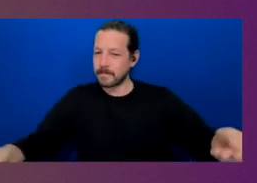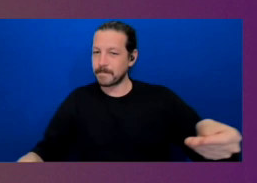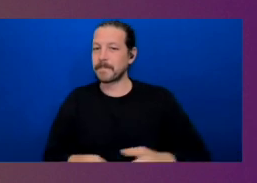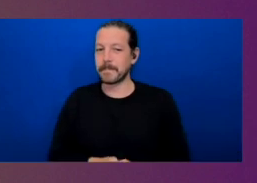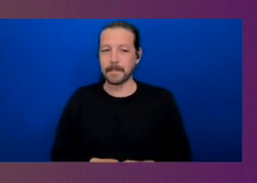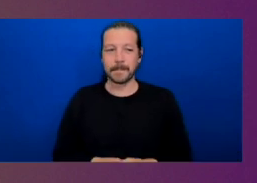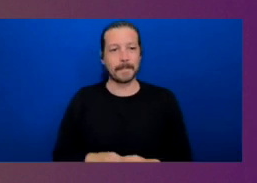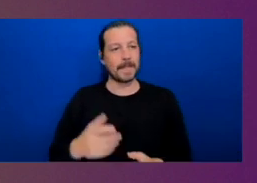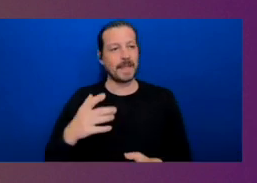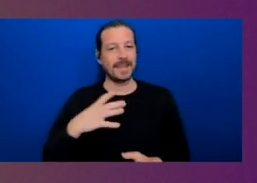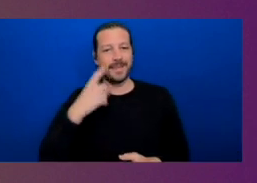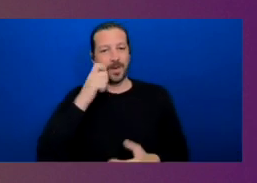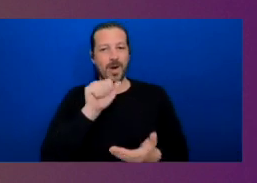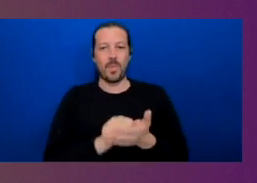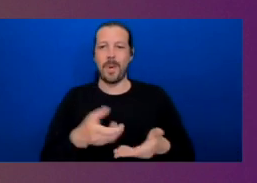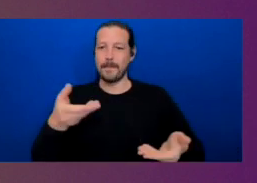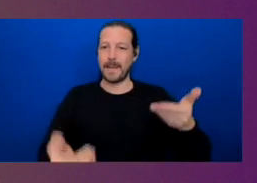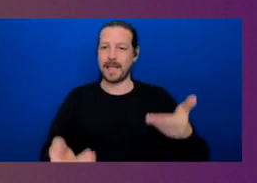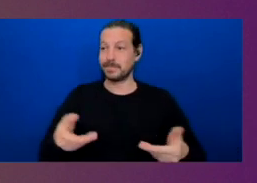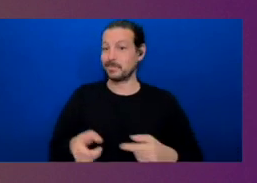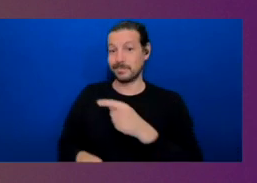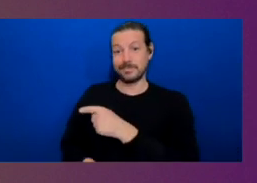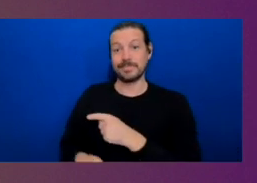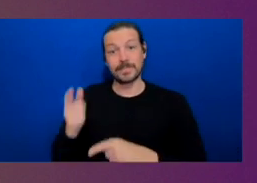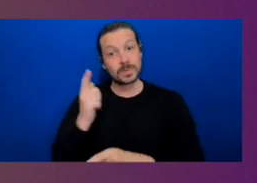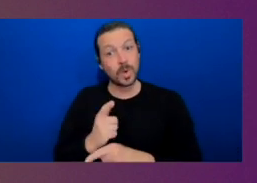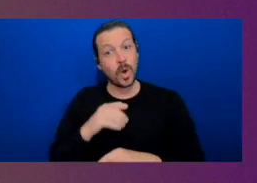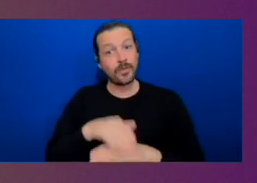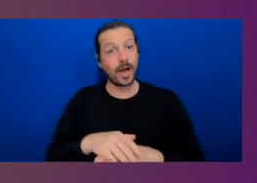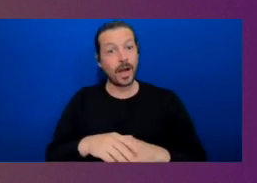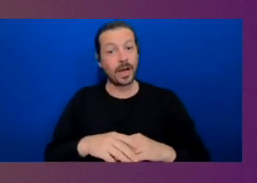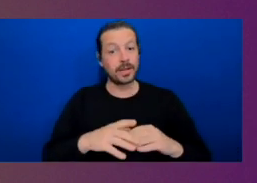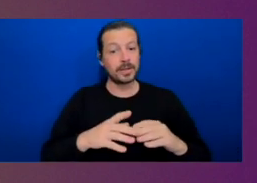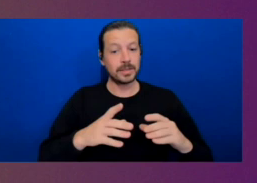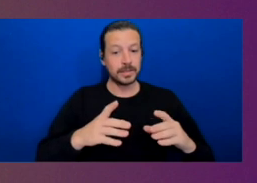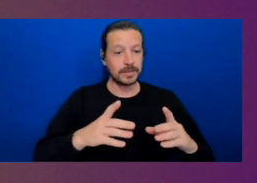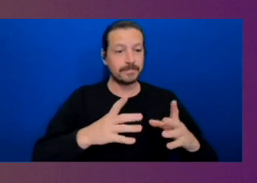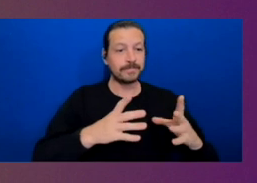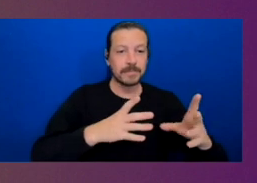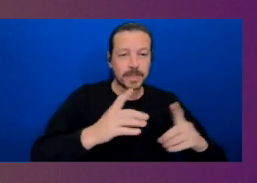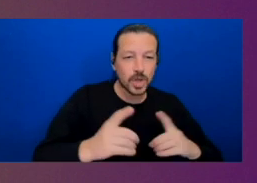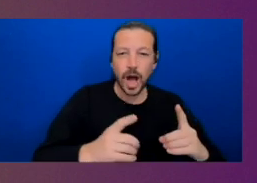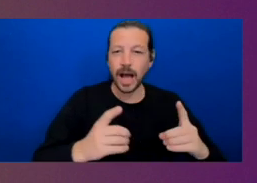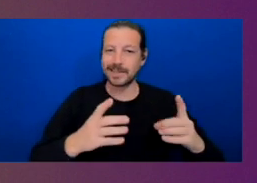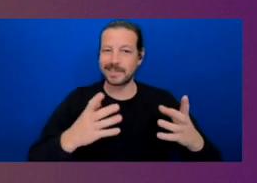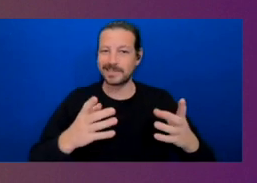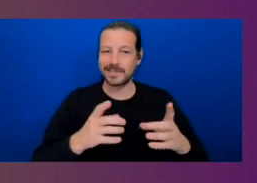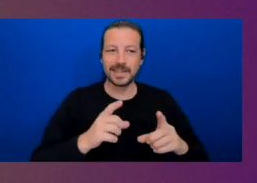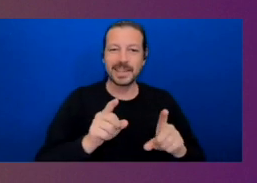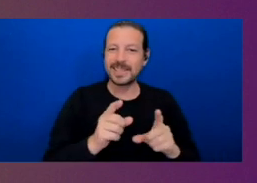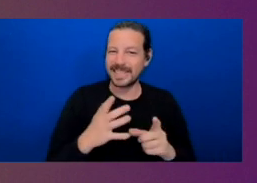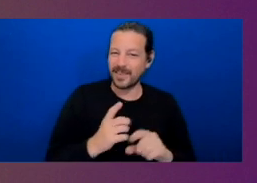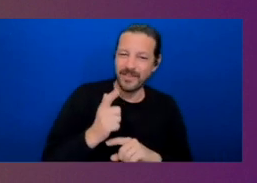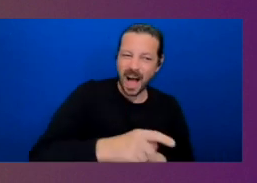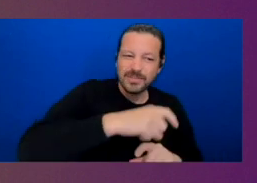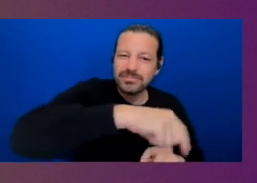that where Christopher was talking about, Realm always goes to the edges. I often draw a star and go out to the edges of the star. Students are one edge of